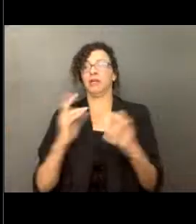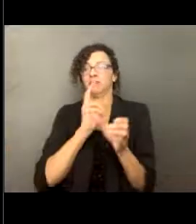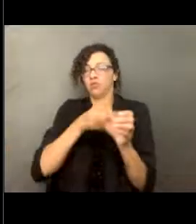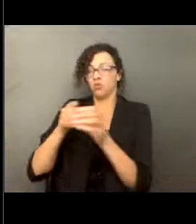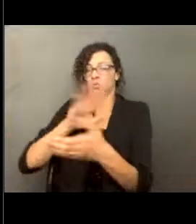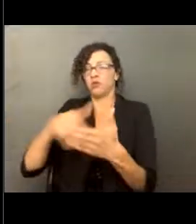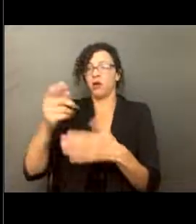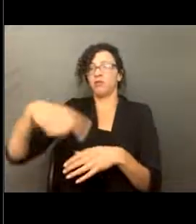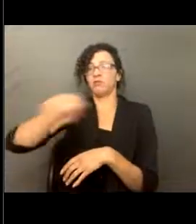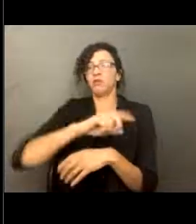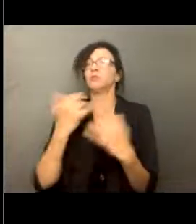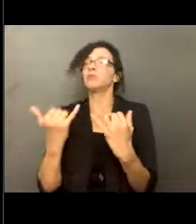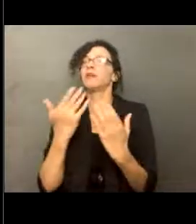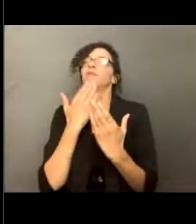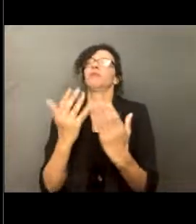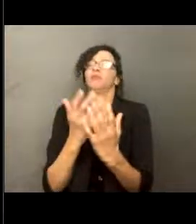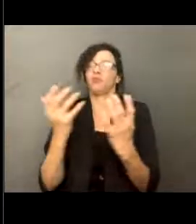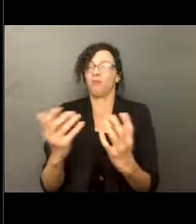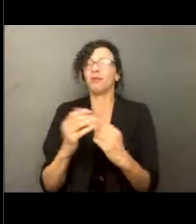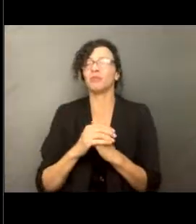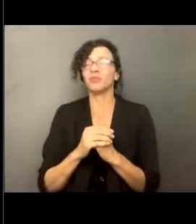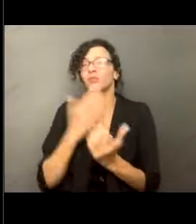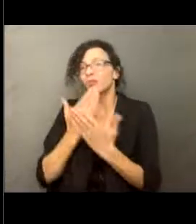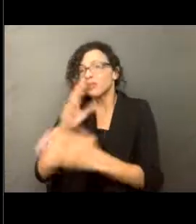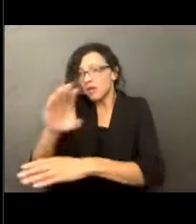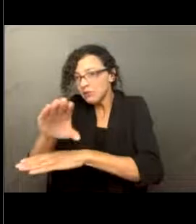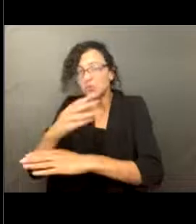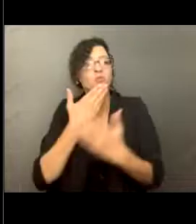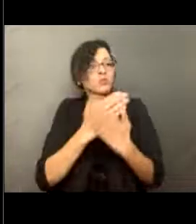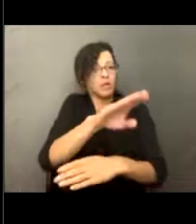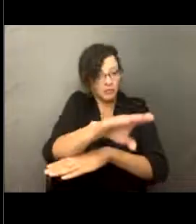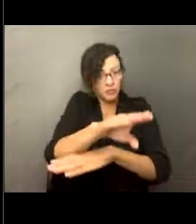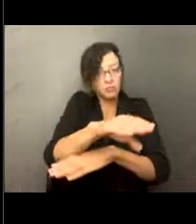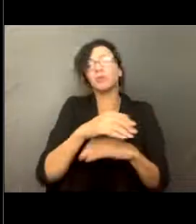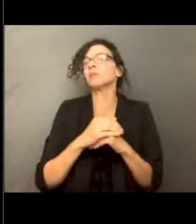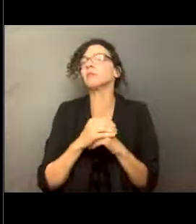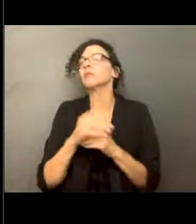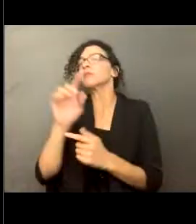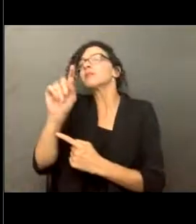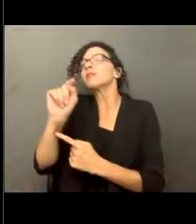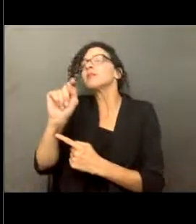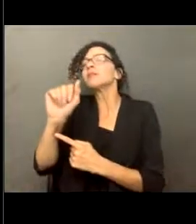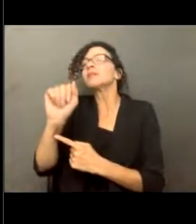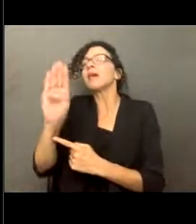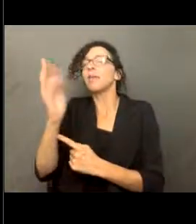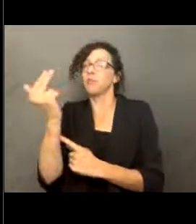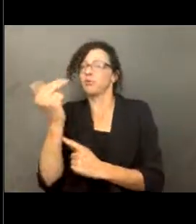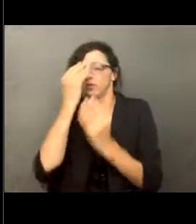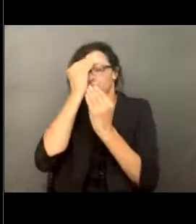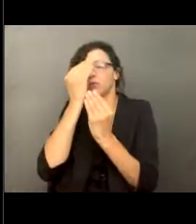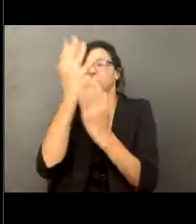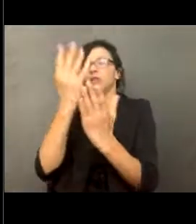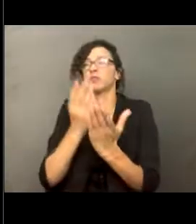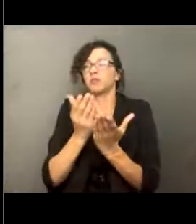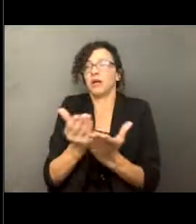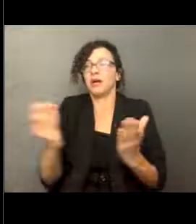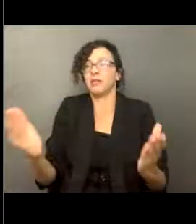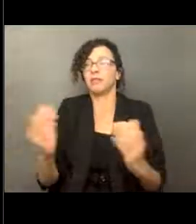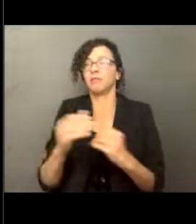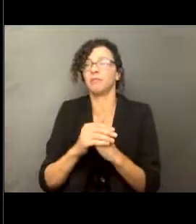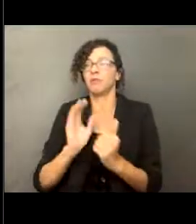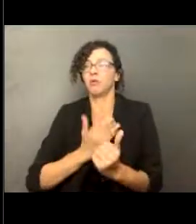much. Good afternoon. Good afternoon. Tab 13 is an information item. Amar Sid, Program